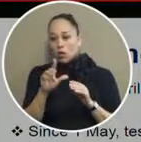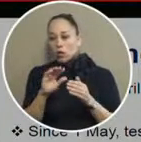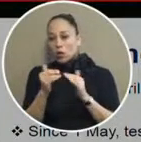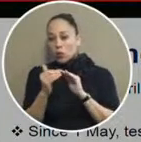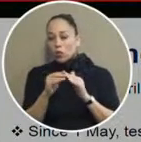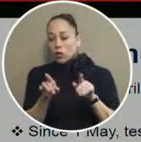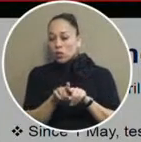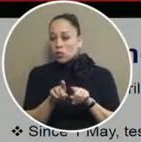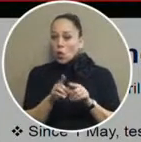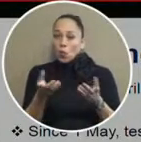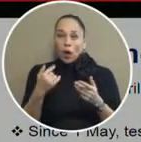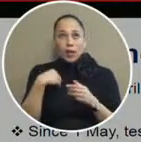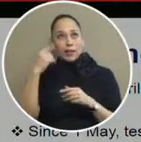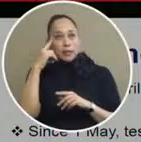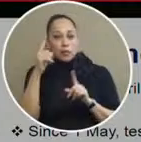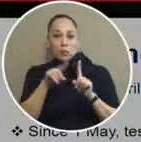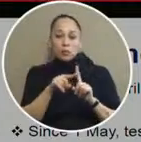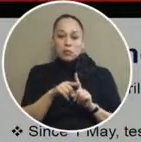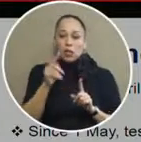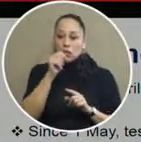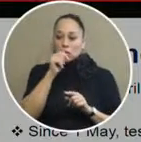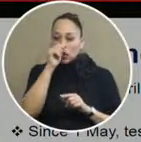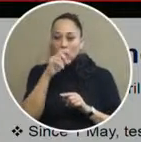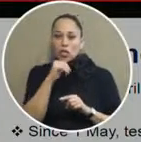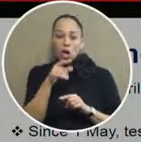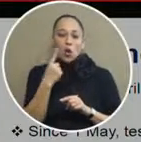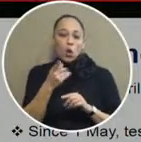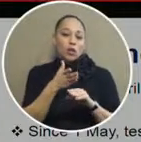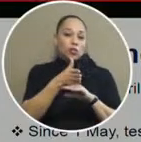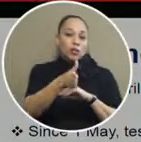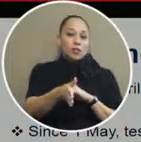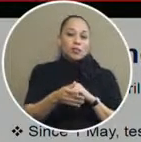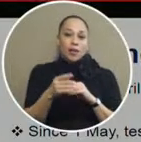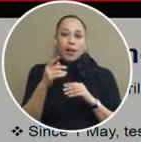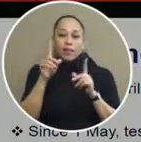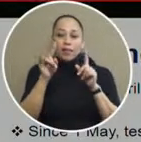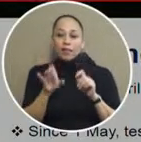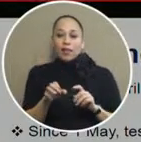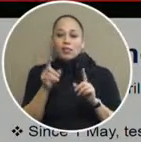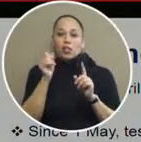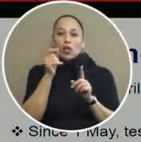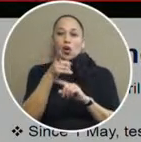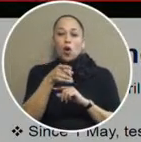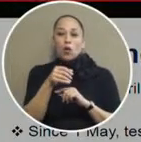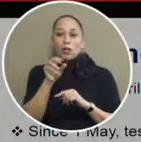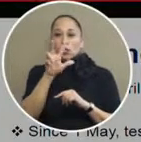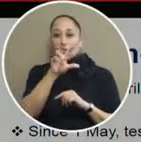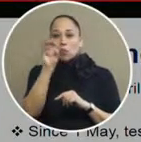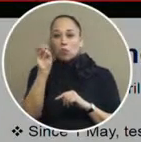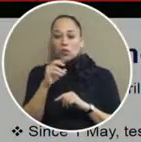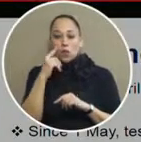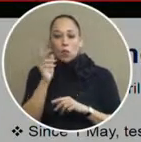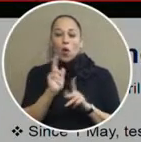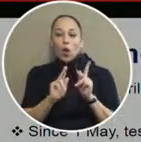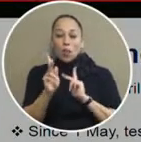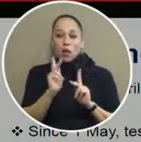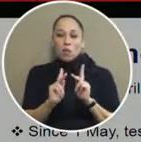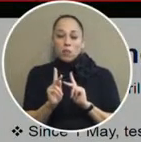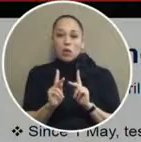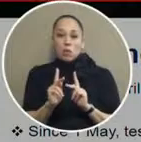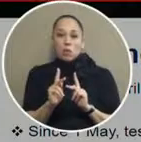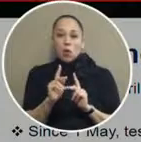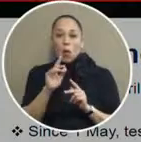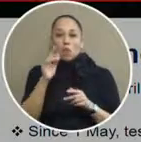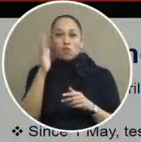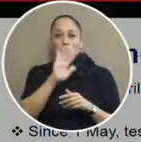we are optimistic that we are now on target not only to meet, but to exceed our testing goals, which are 3% of our population